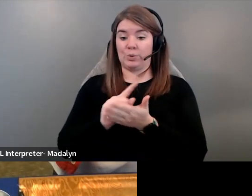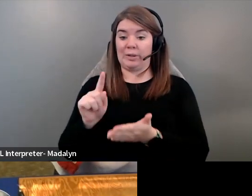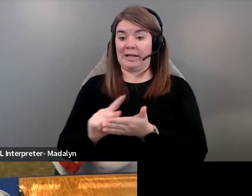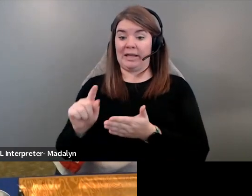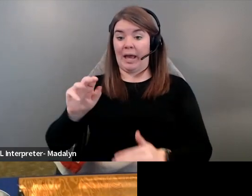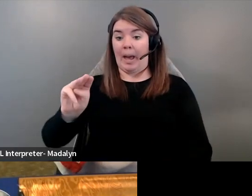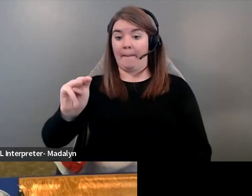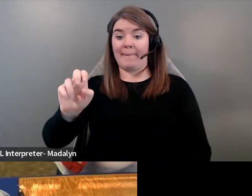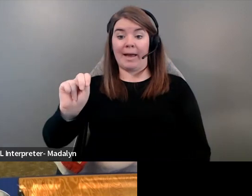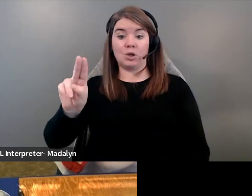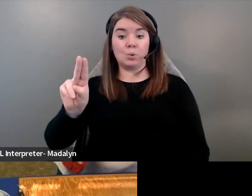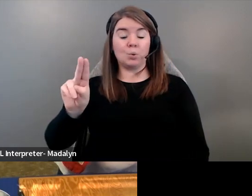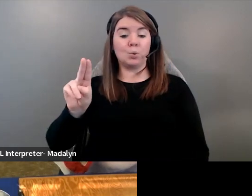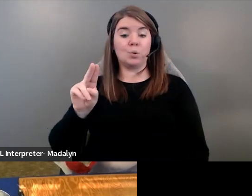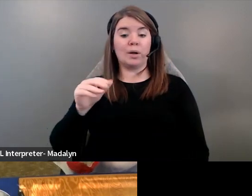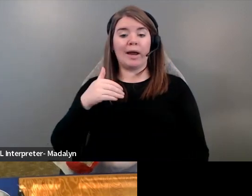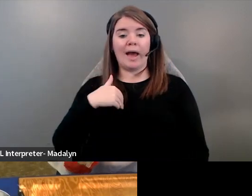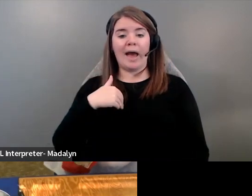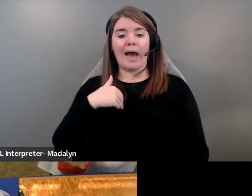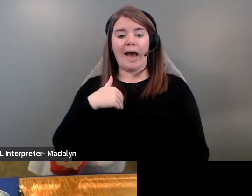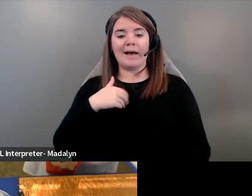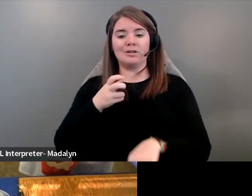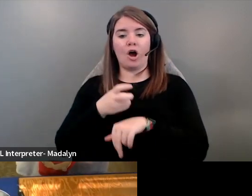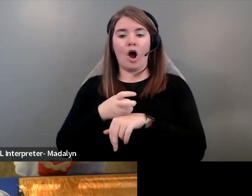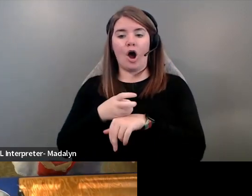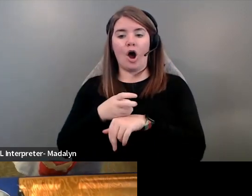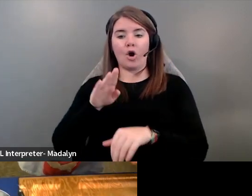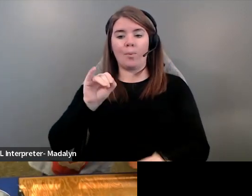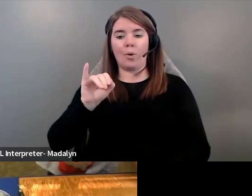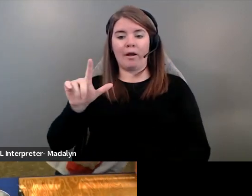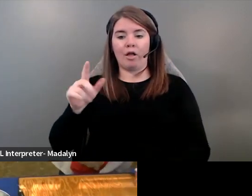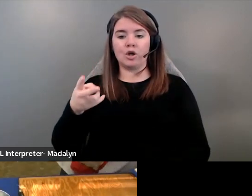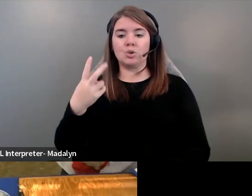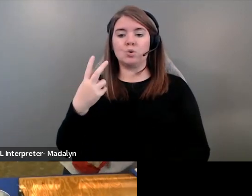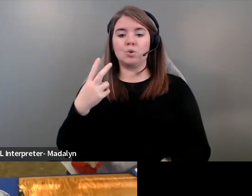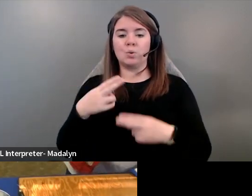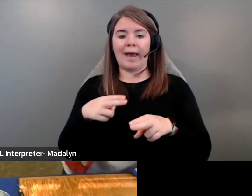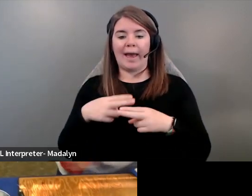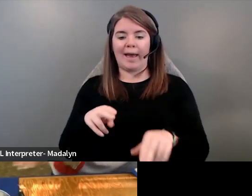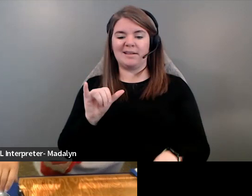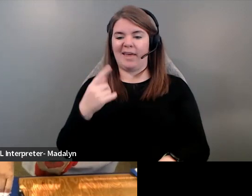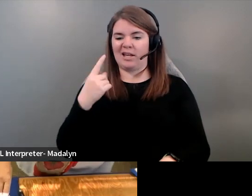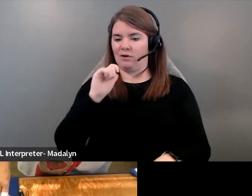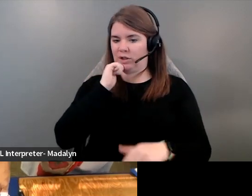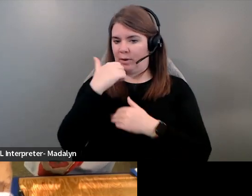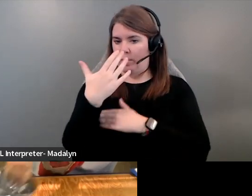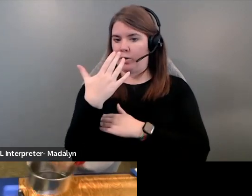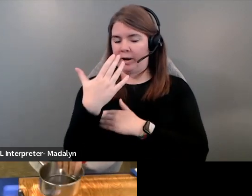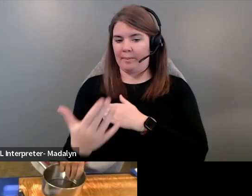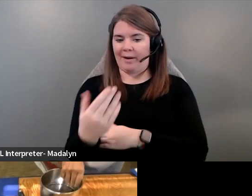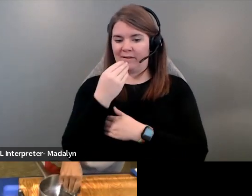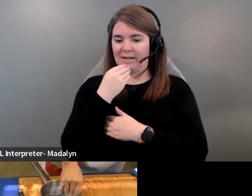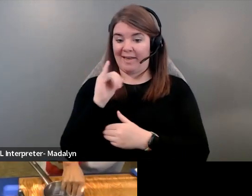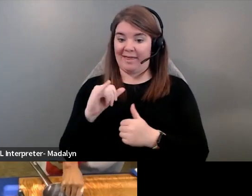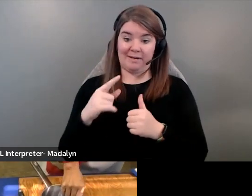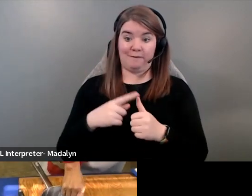on your fridge, it has hard-boiled 2 eggs. These are going to be for our breakfast tomorrow morning of the week. So that's the first thing I'm going to